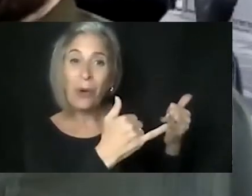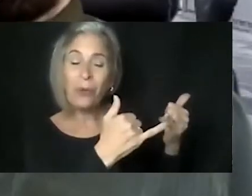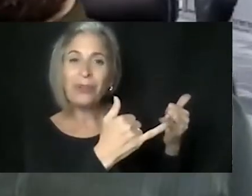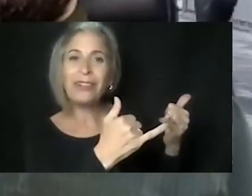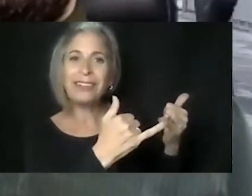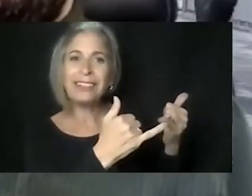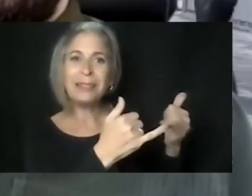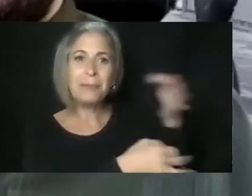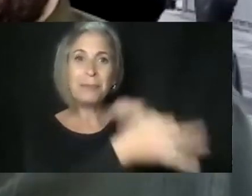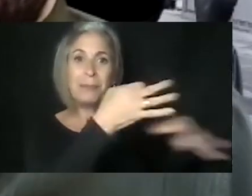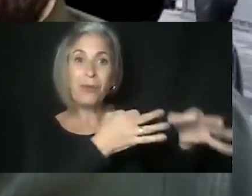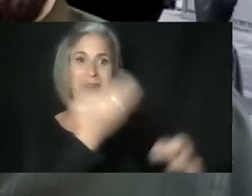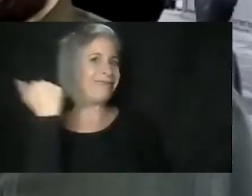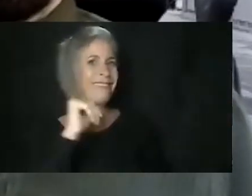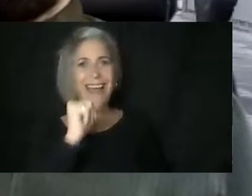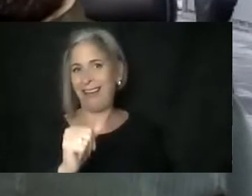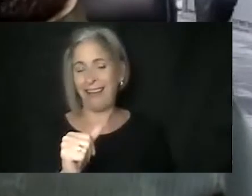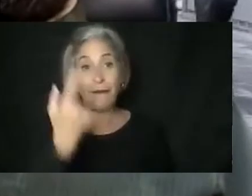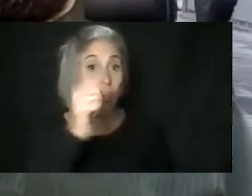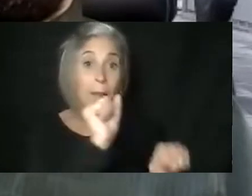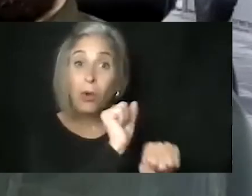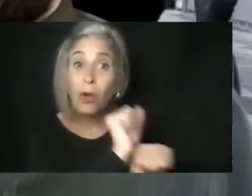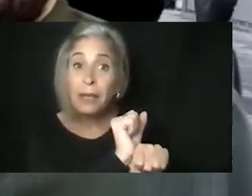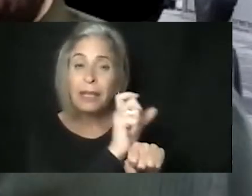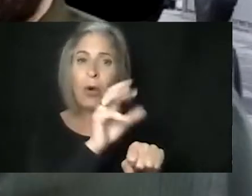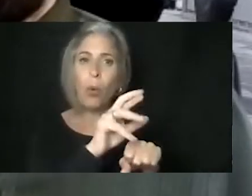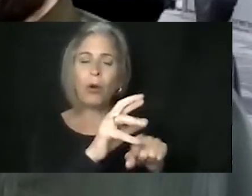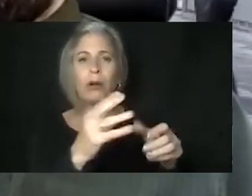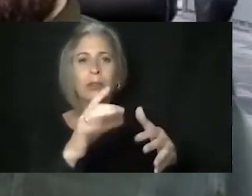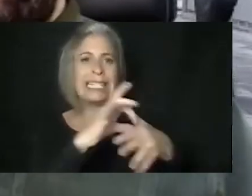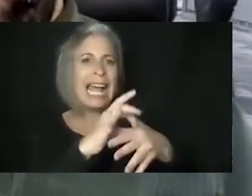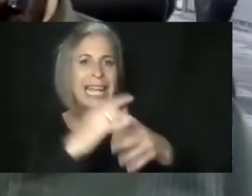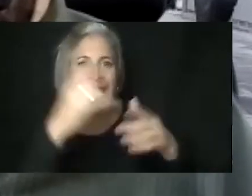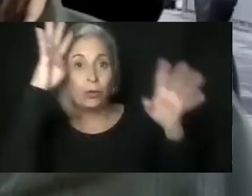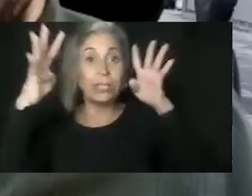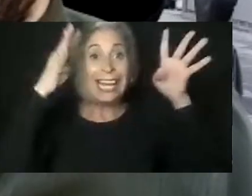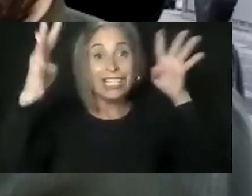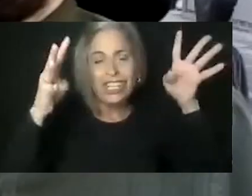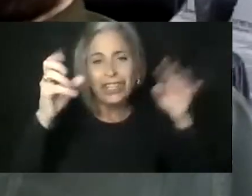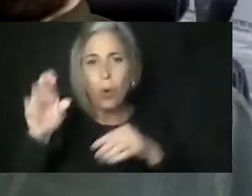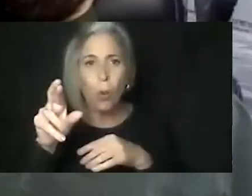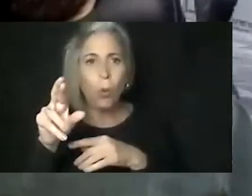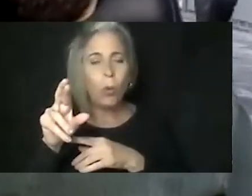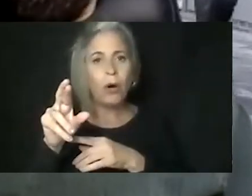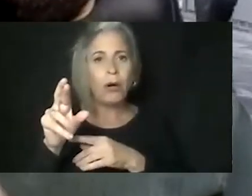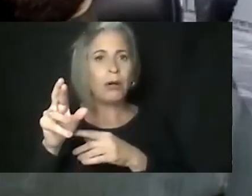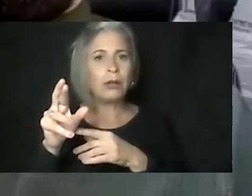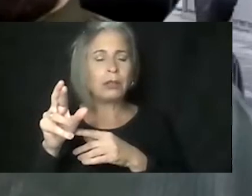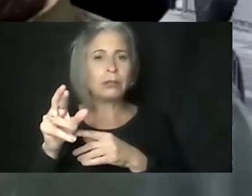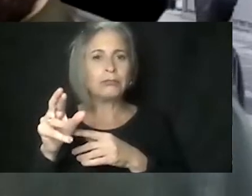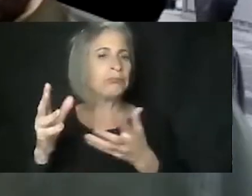that's opening doors to employment or to content creation or to content